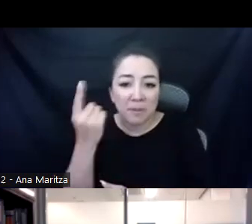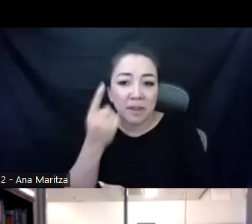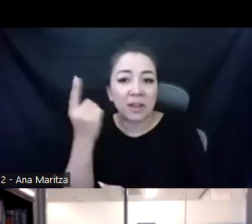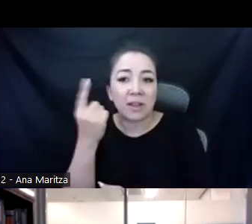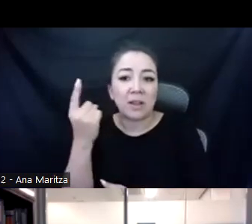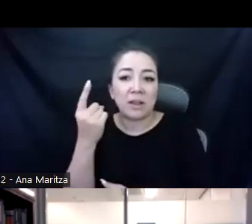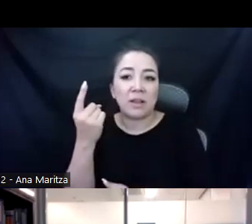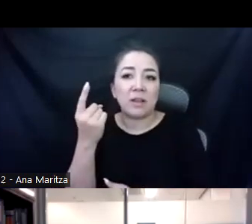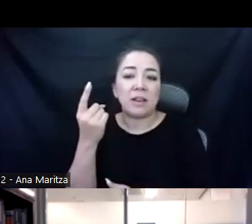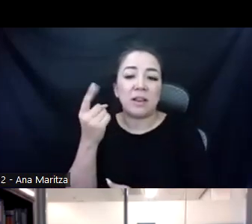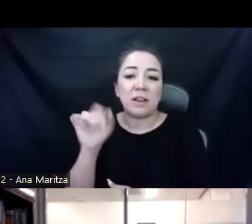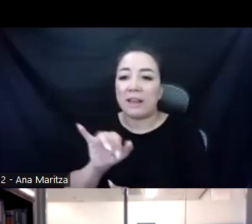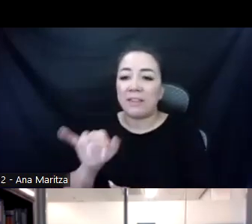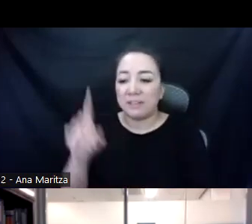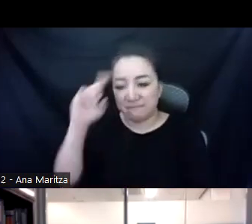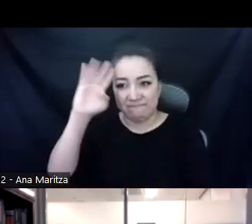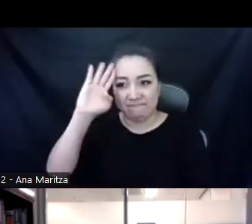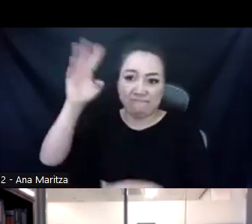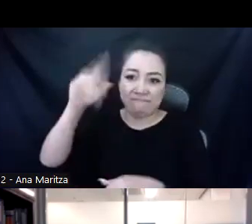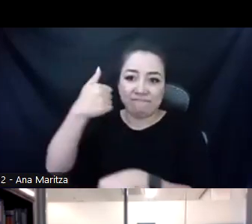these, like these initiatives of